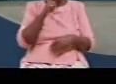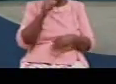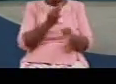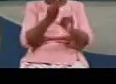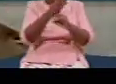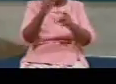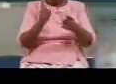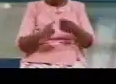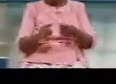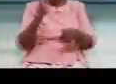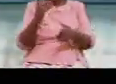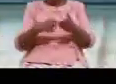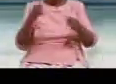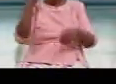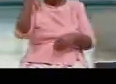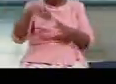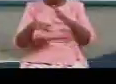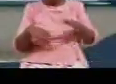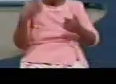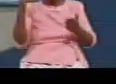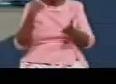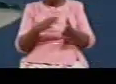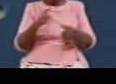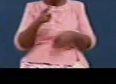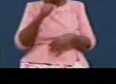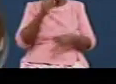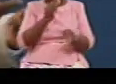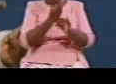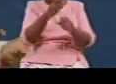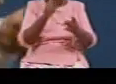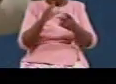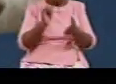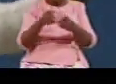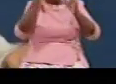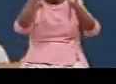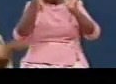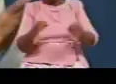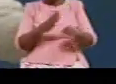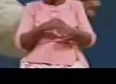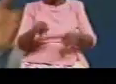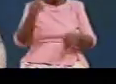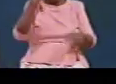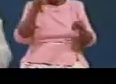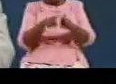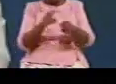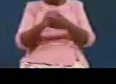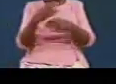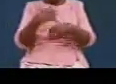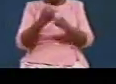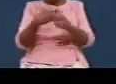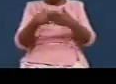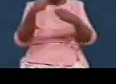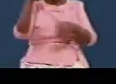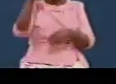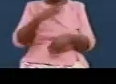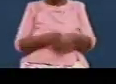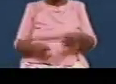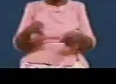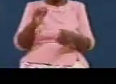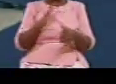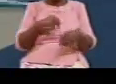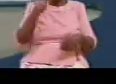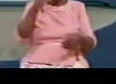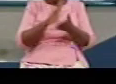in your life. You are not faithful to the decision and the covenant you made before God to your wife, and you're not